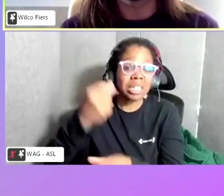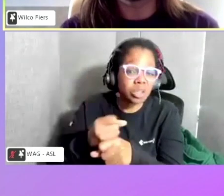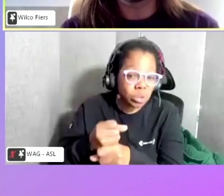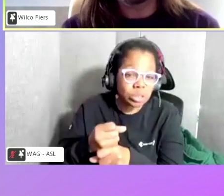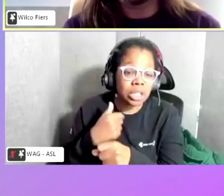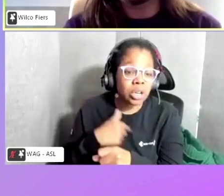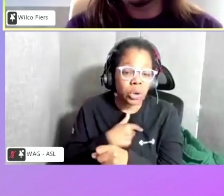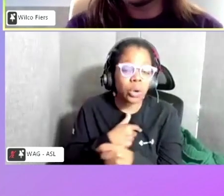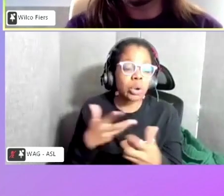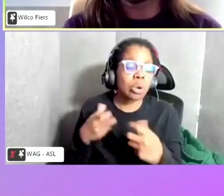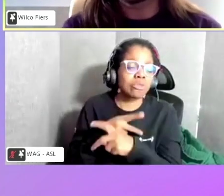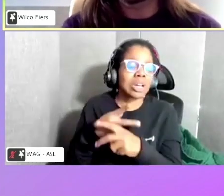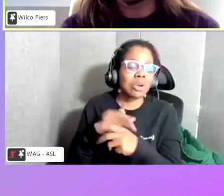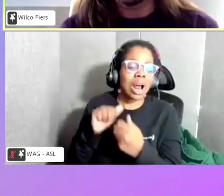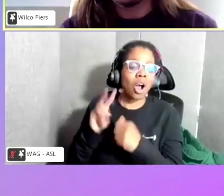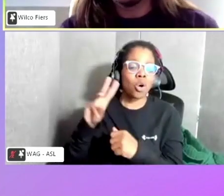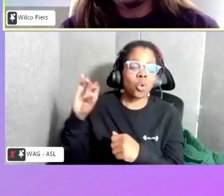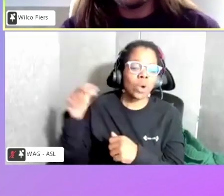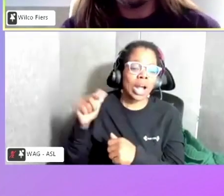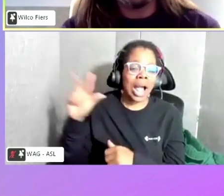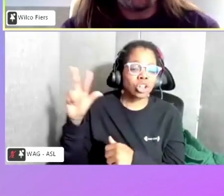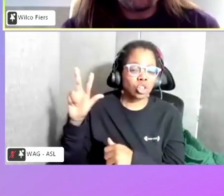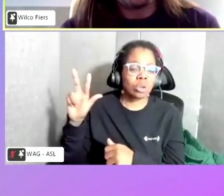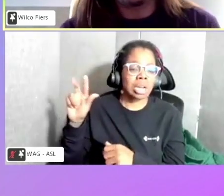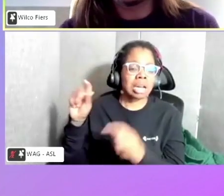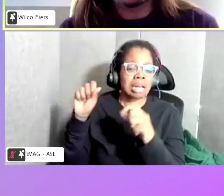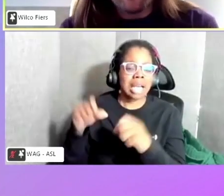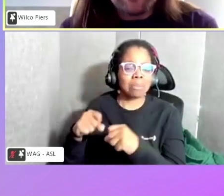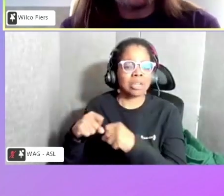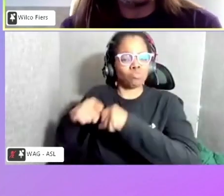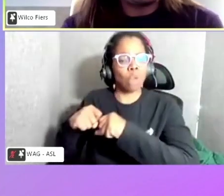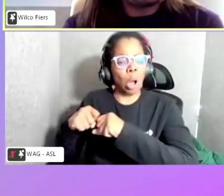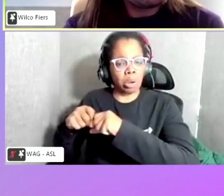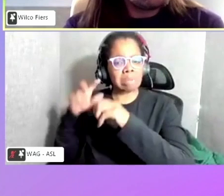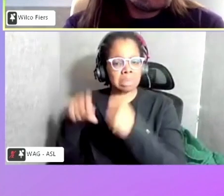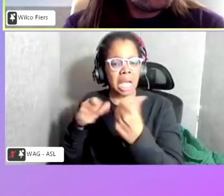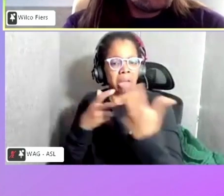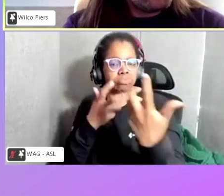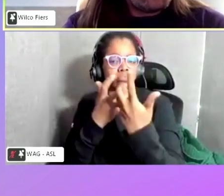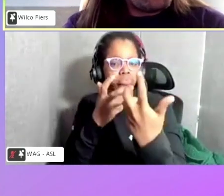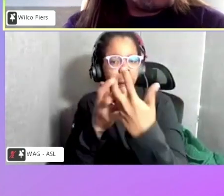we want to figure out a way to make WCAG 3 robust enough that it can handle these things.